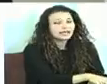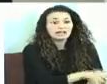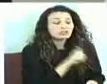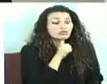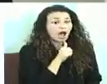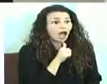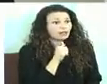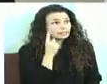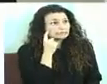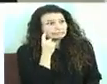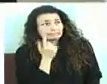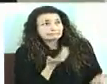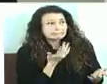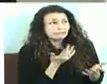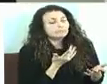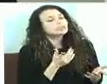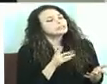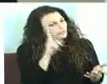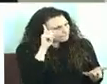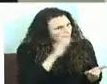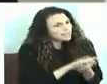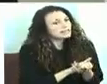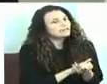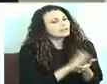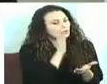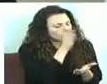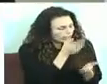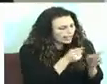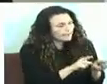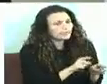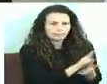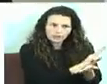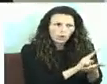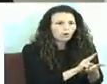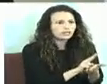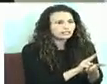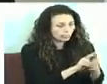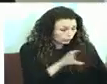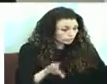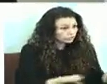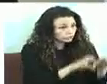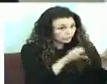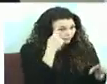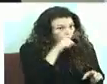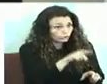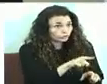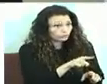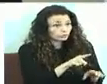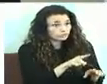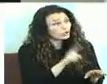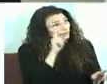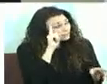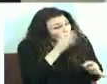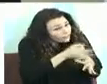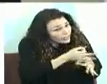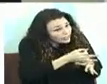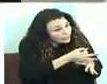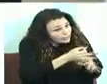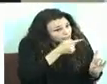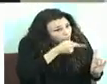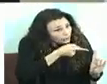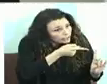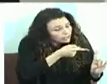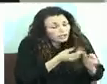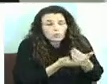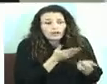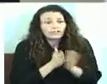it, but believe wholly that it will happen for you, then it will be done for you. Because whatever you ask